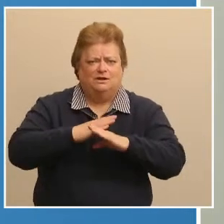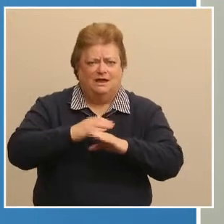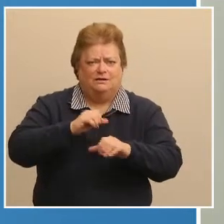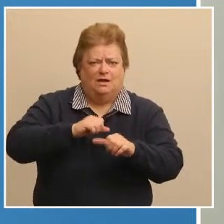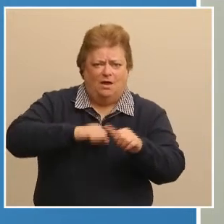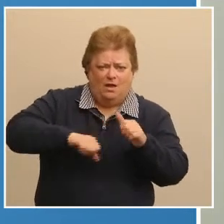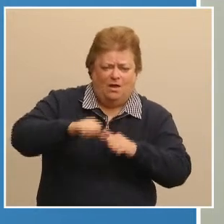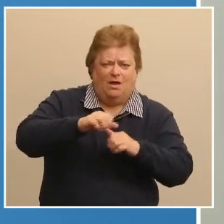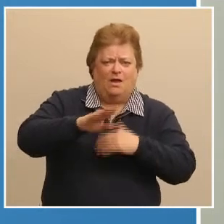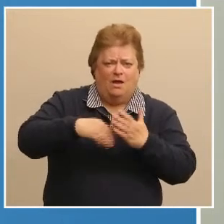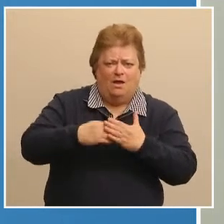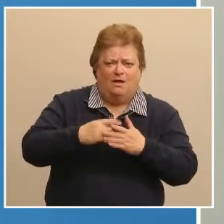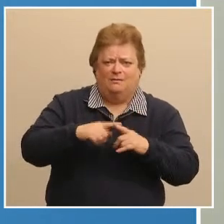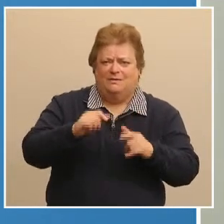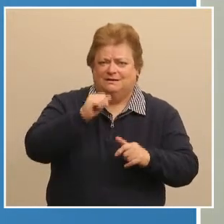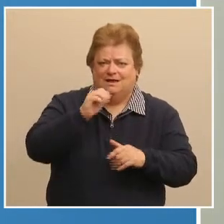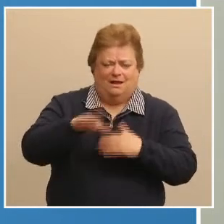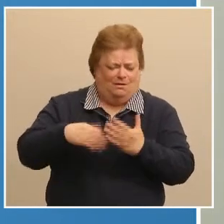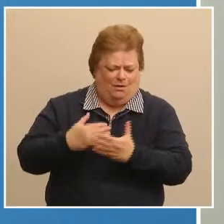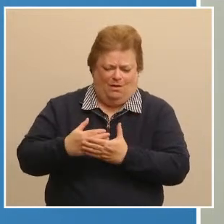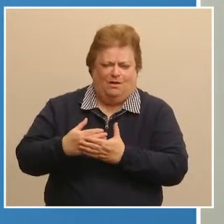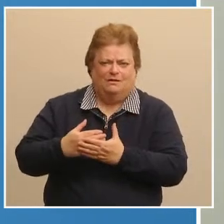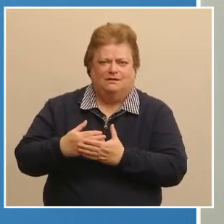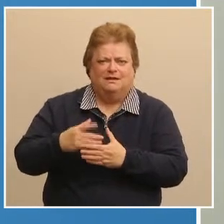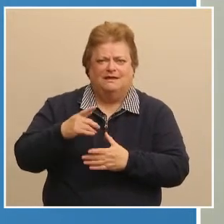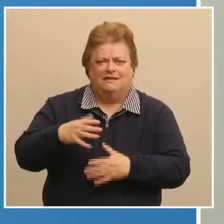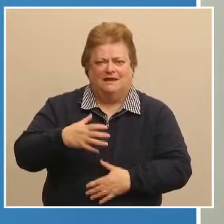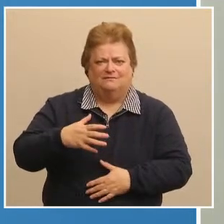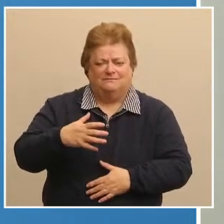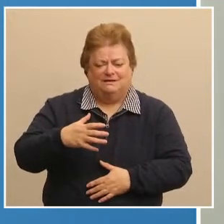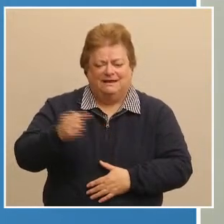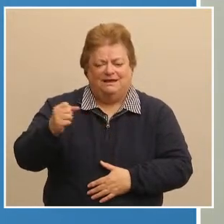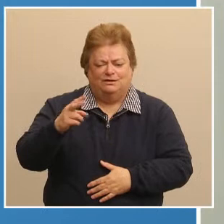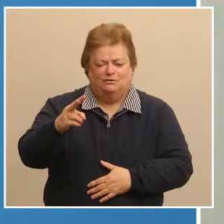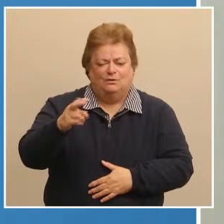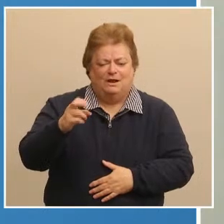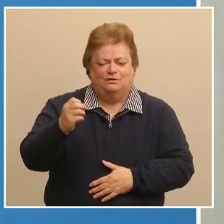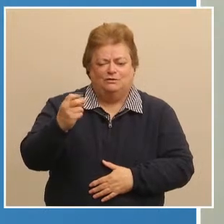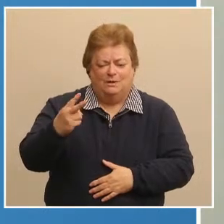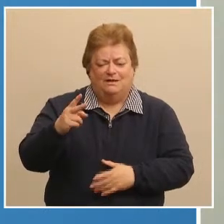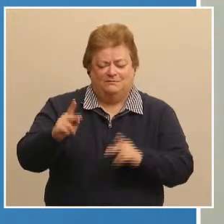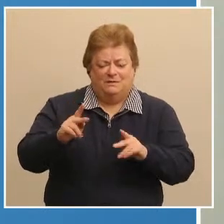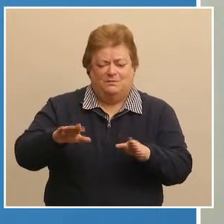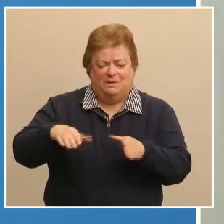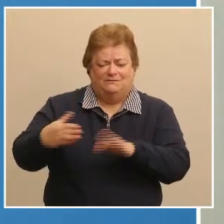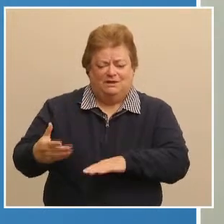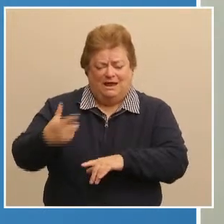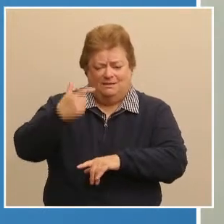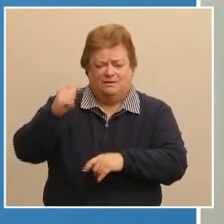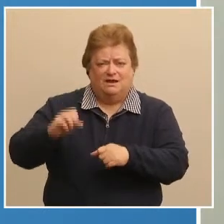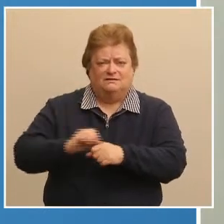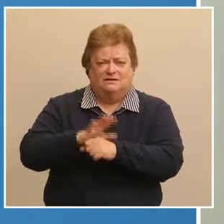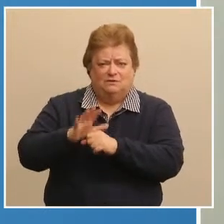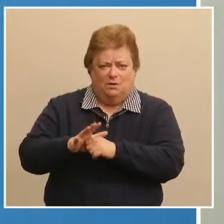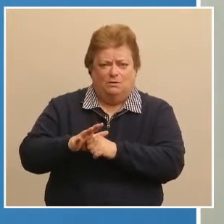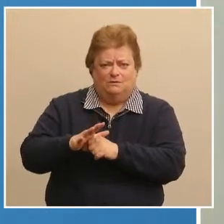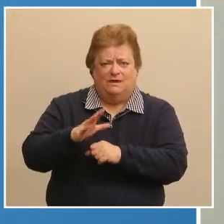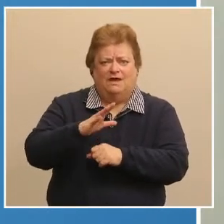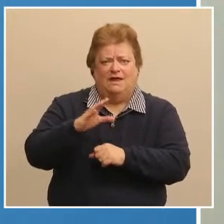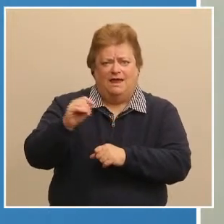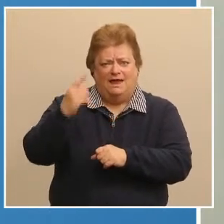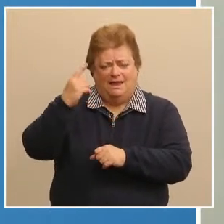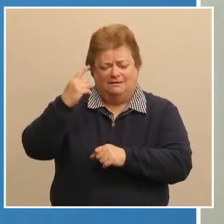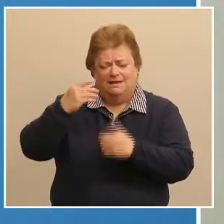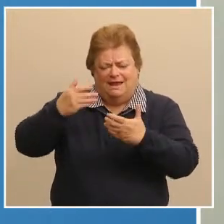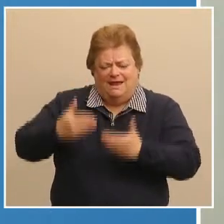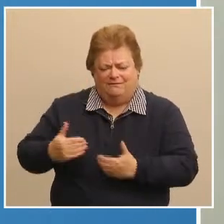all, losses. COVID-19 has taken the lives of 212 of our neighbors, a heavy toll on the families who call Lincoln and Lancaster